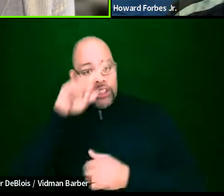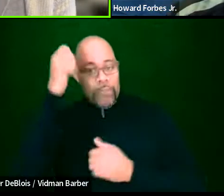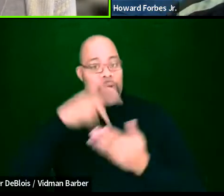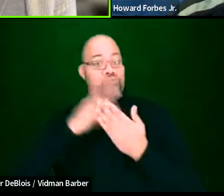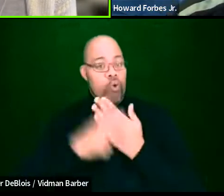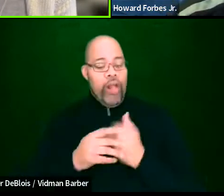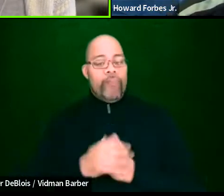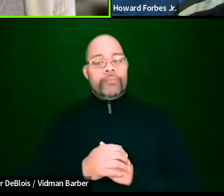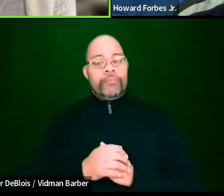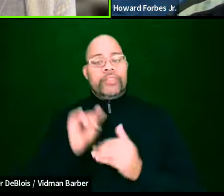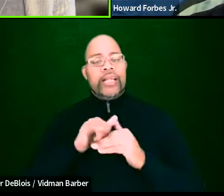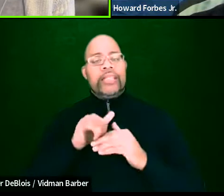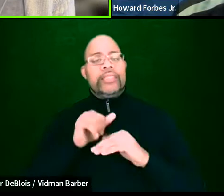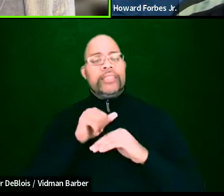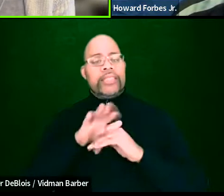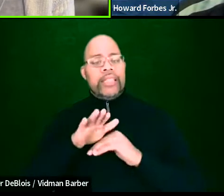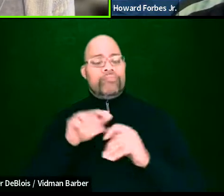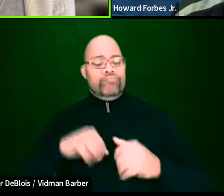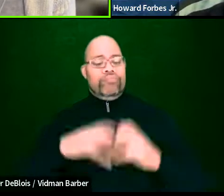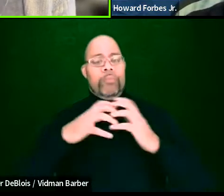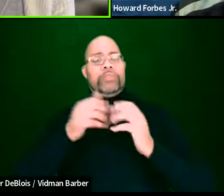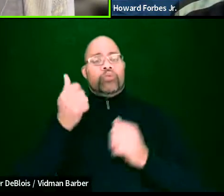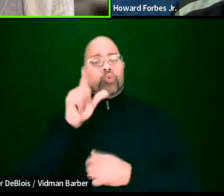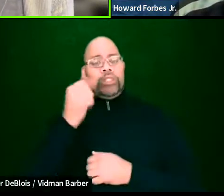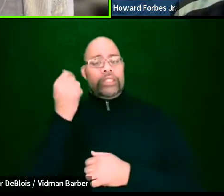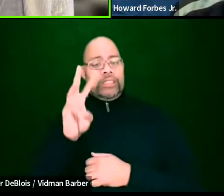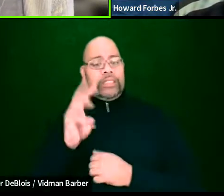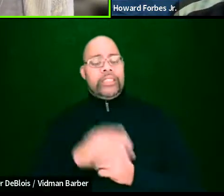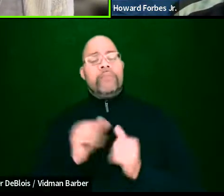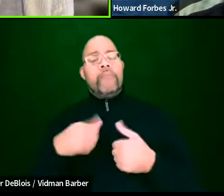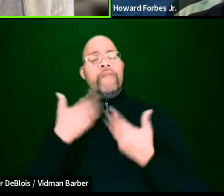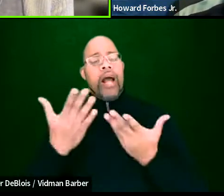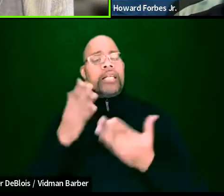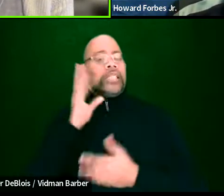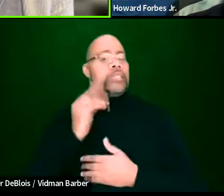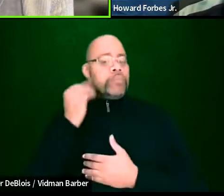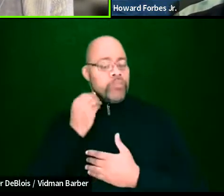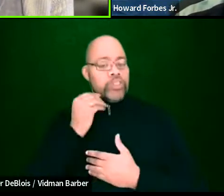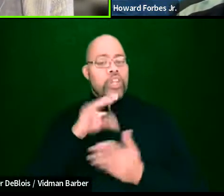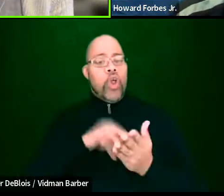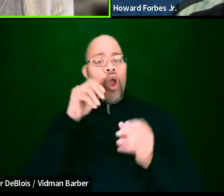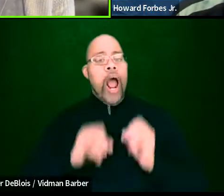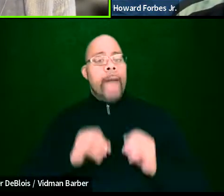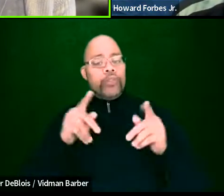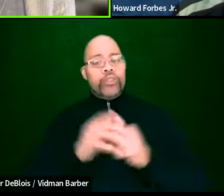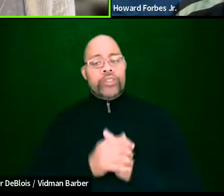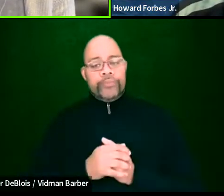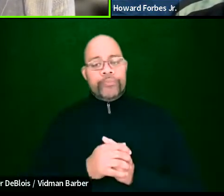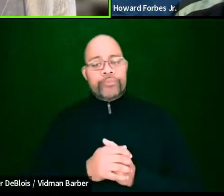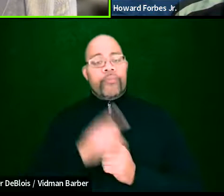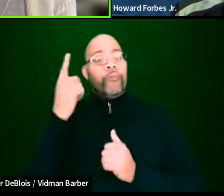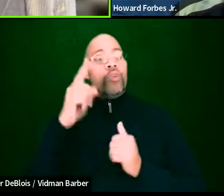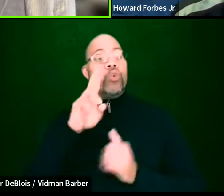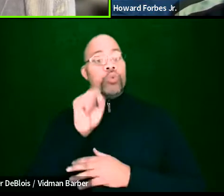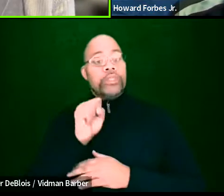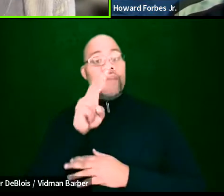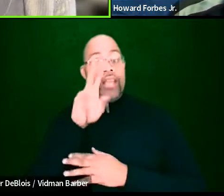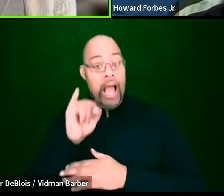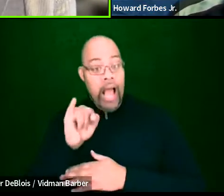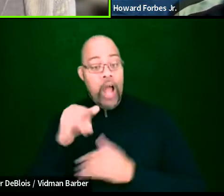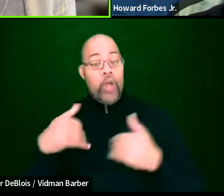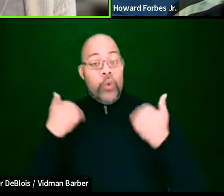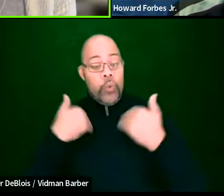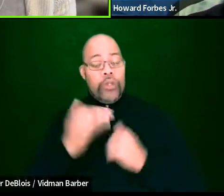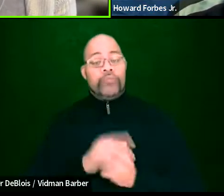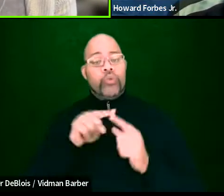Program, which since its inception in 2016 has provided experiential learning opportunities for USVI youth